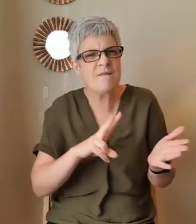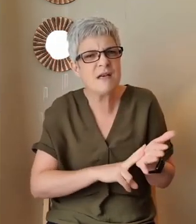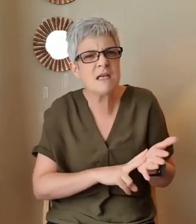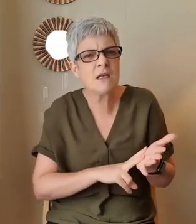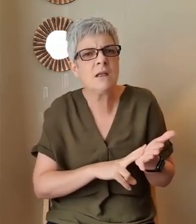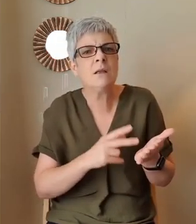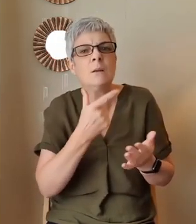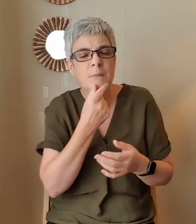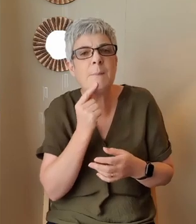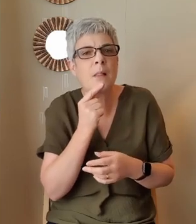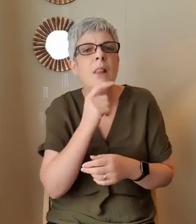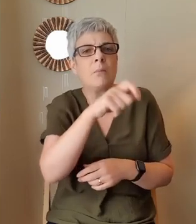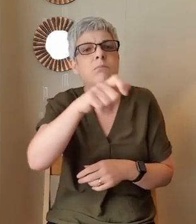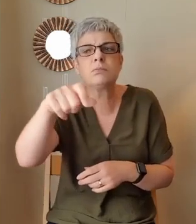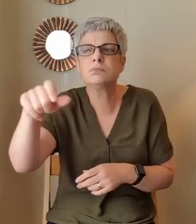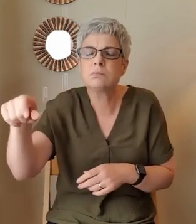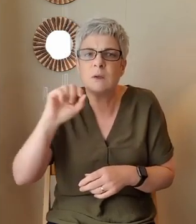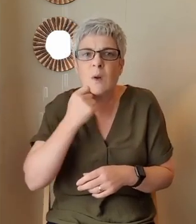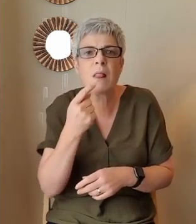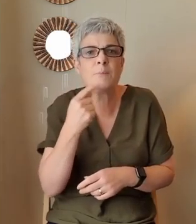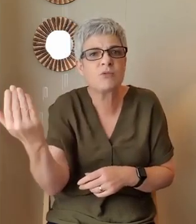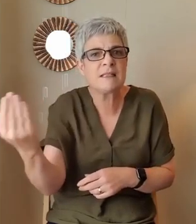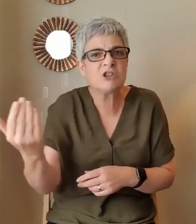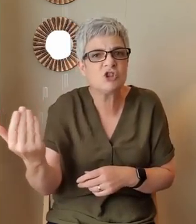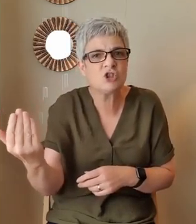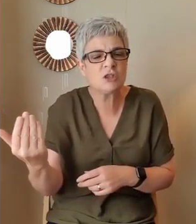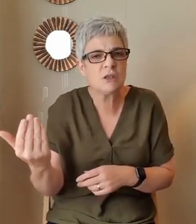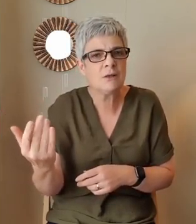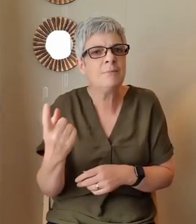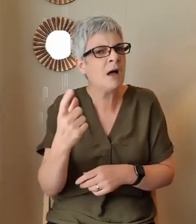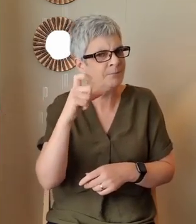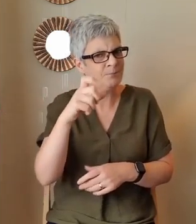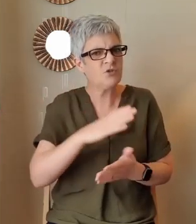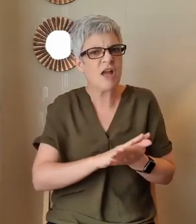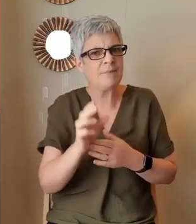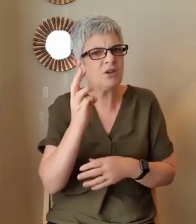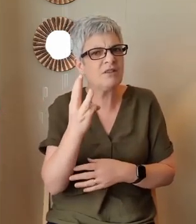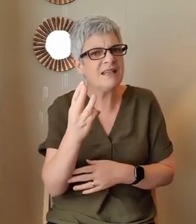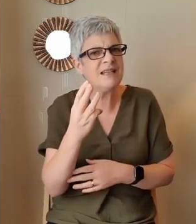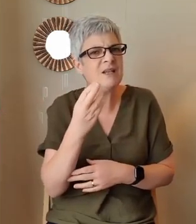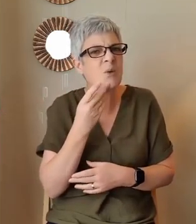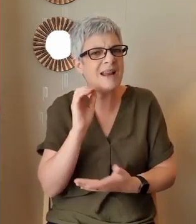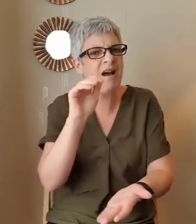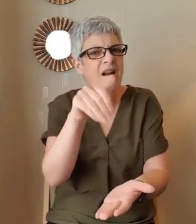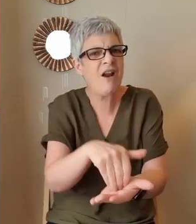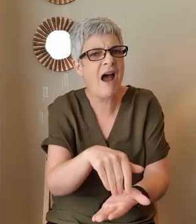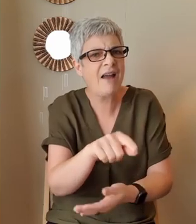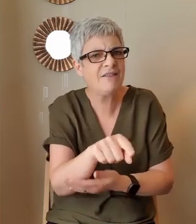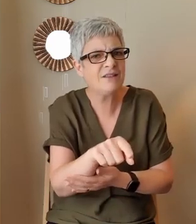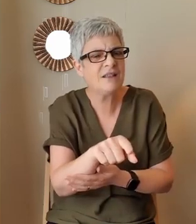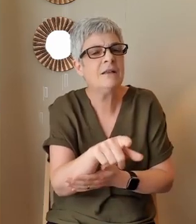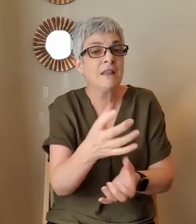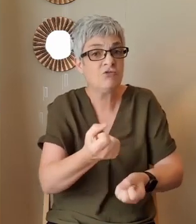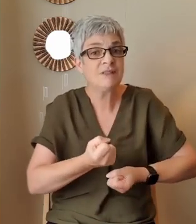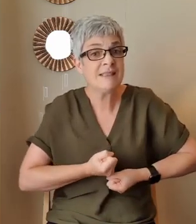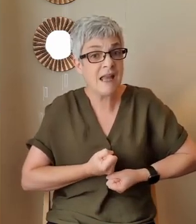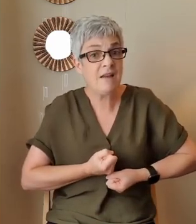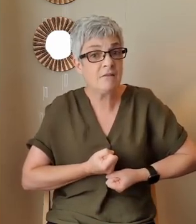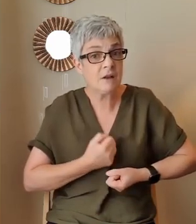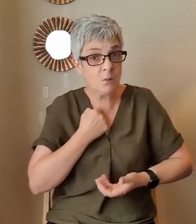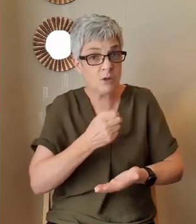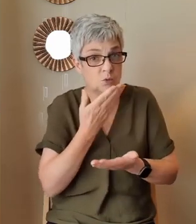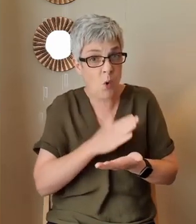he's going to speak and preach to. But as we'll see in chapter 3, when he did so, they received his message